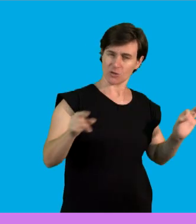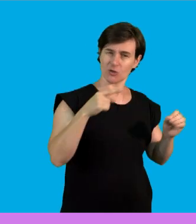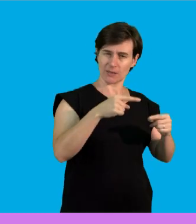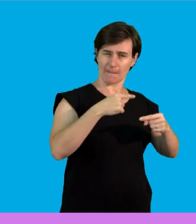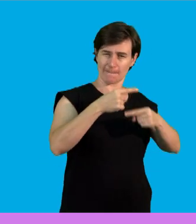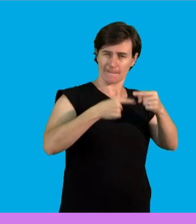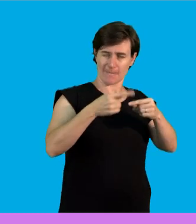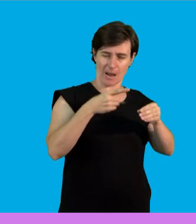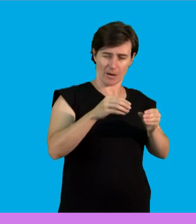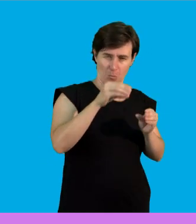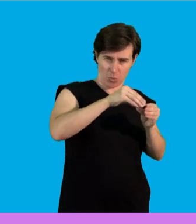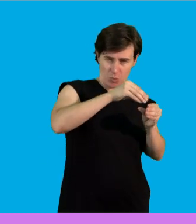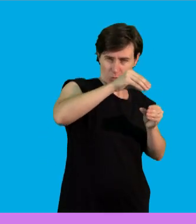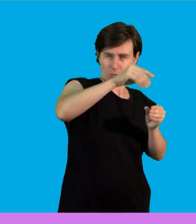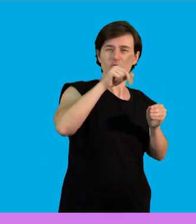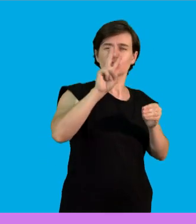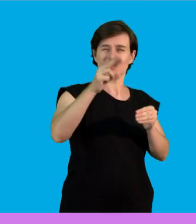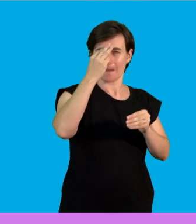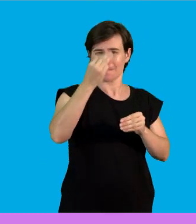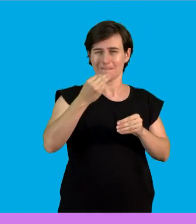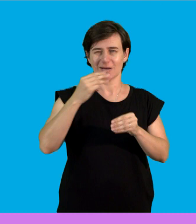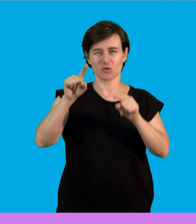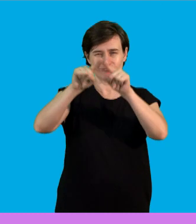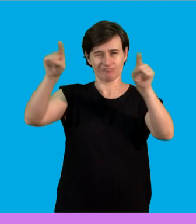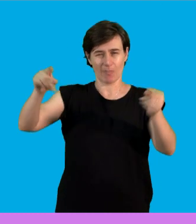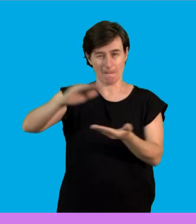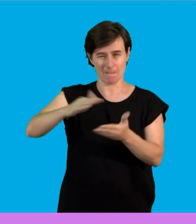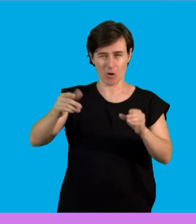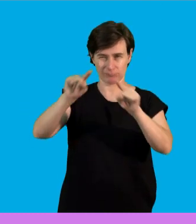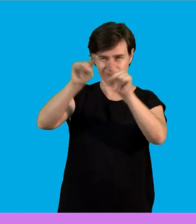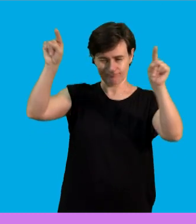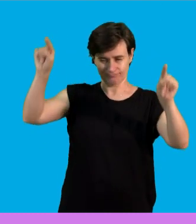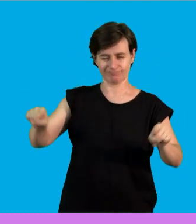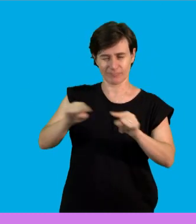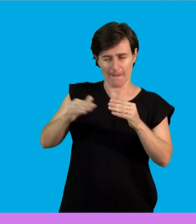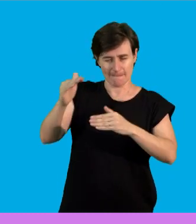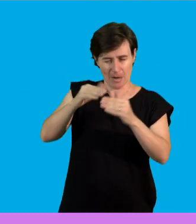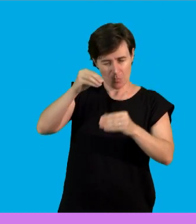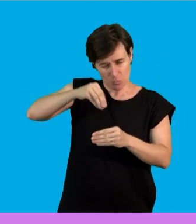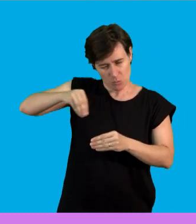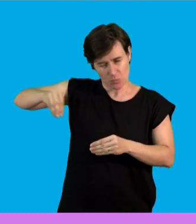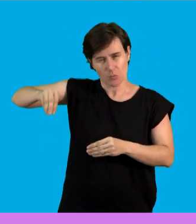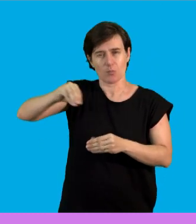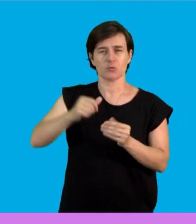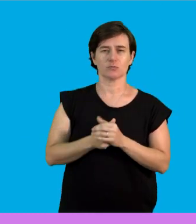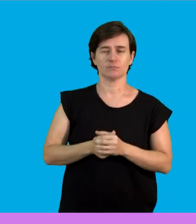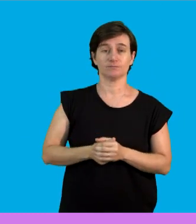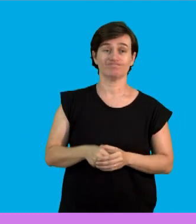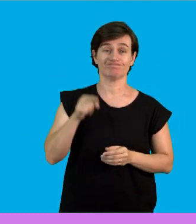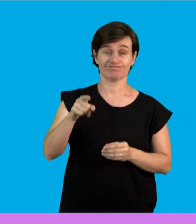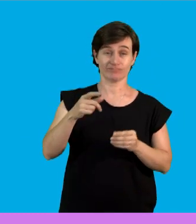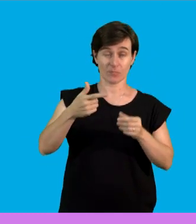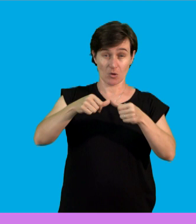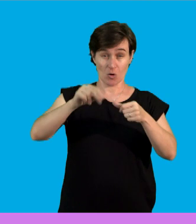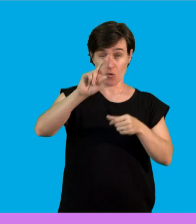reels in rectangular boxes, like the picture on our right. The radius of a